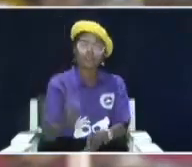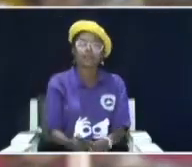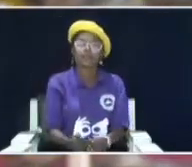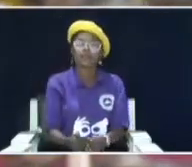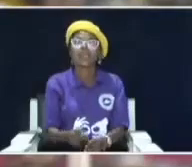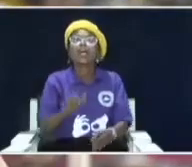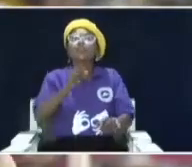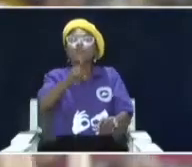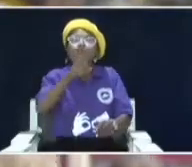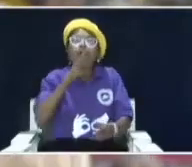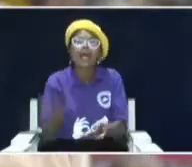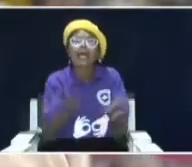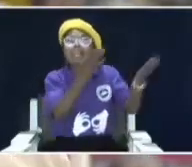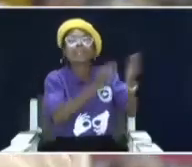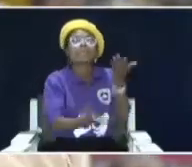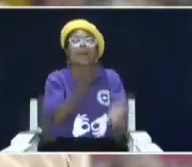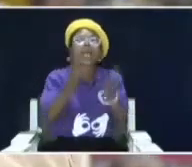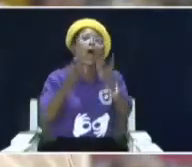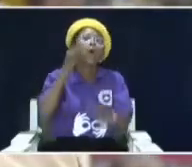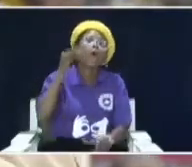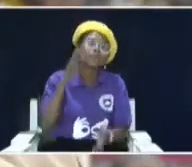Wow, I said you are carrying fire home.